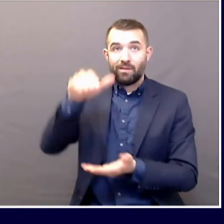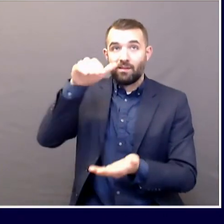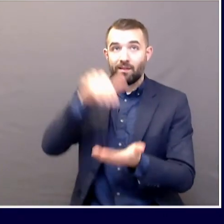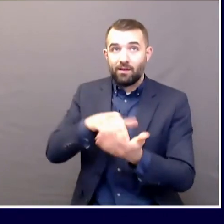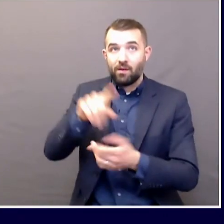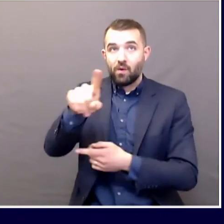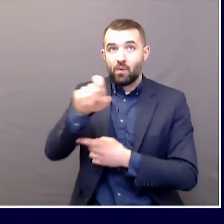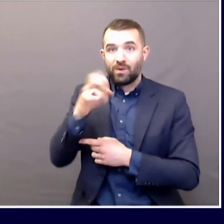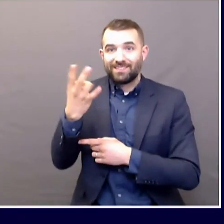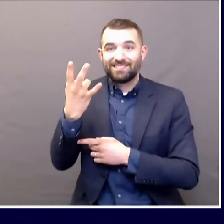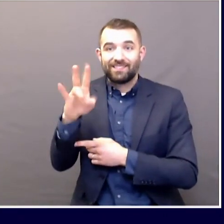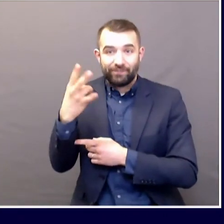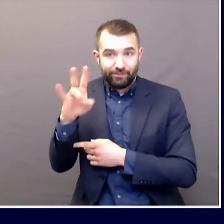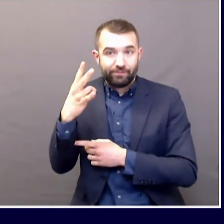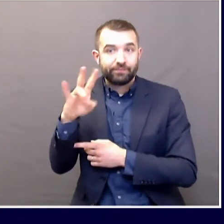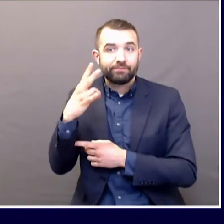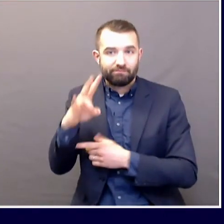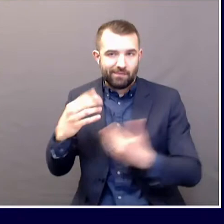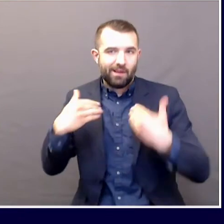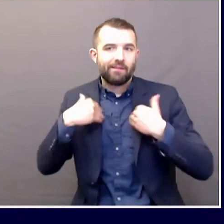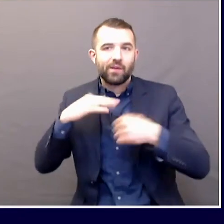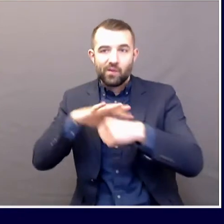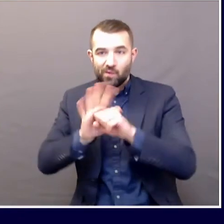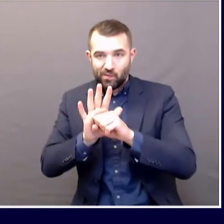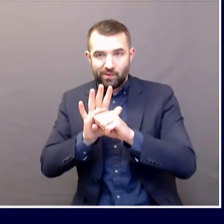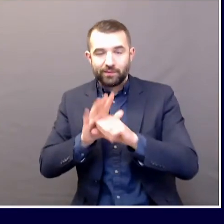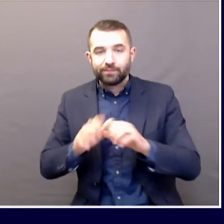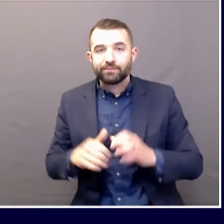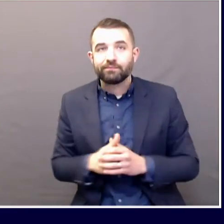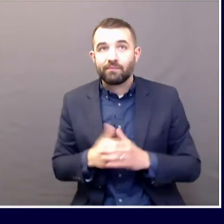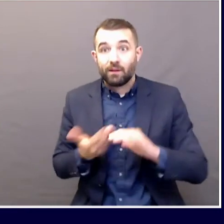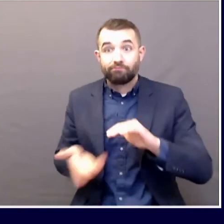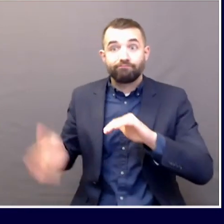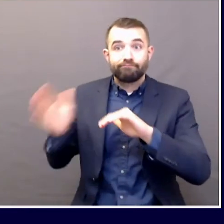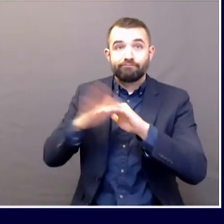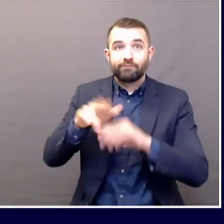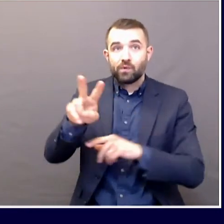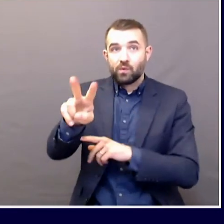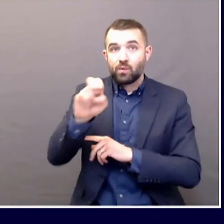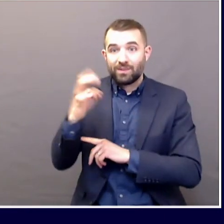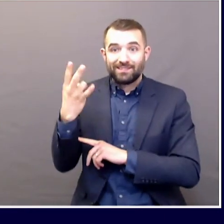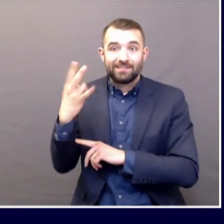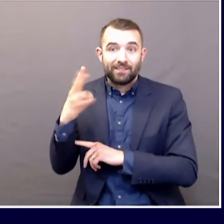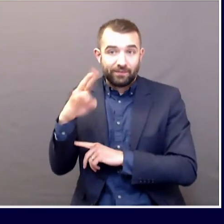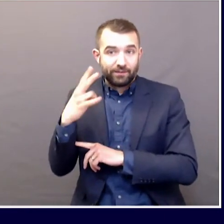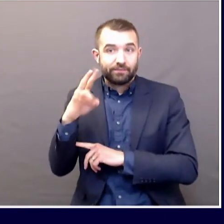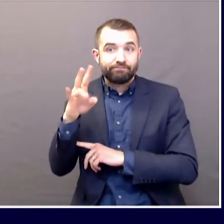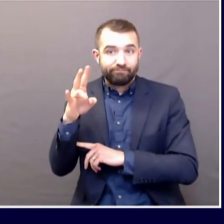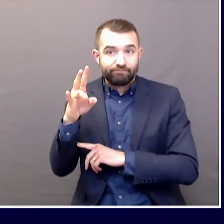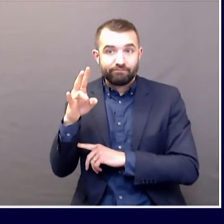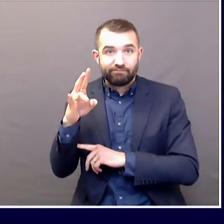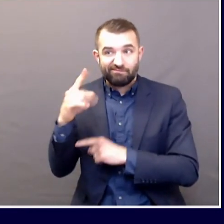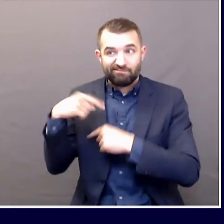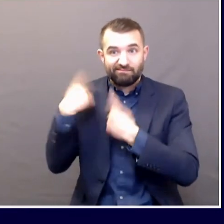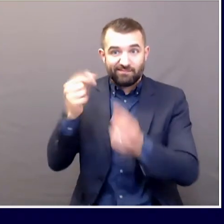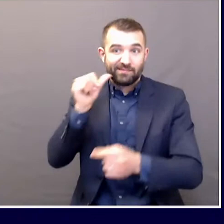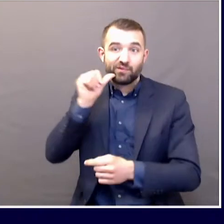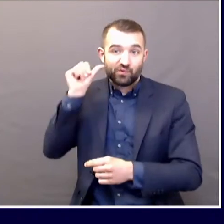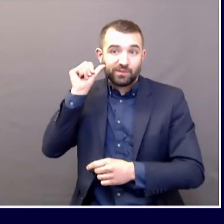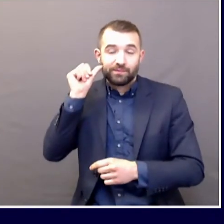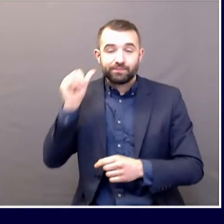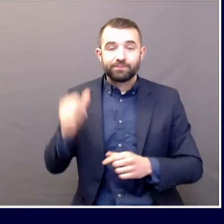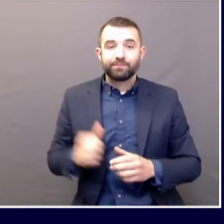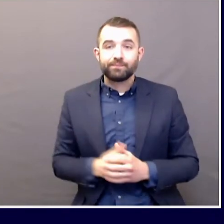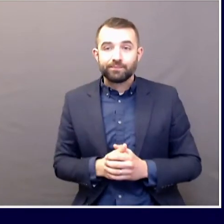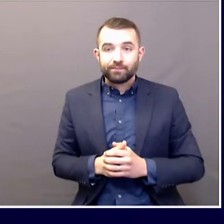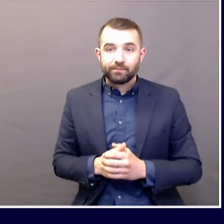44,117 cases of COVID-19, an increase of 217 cases just since yesterday alone.